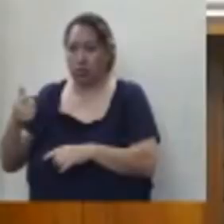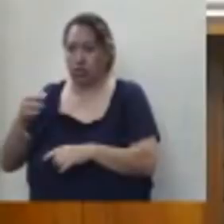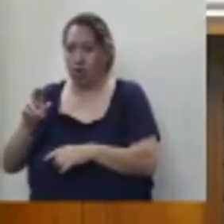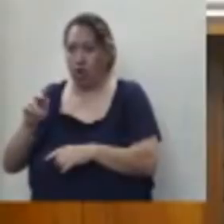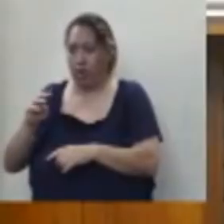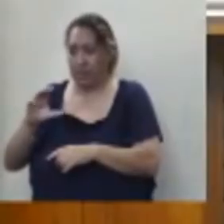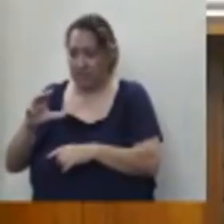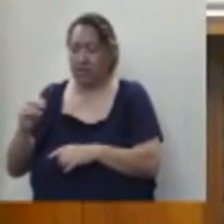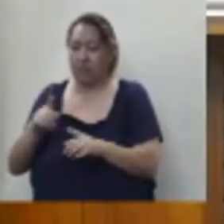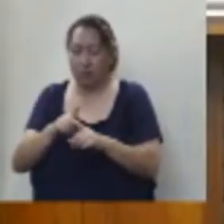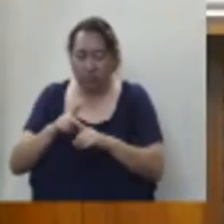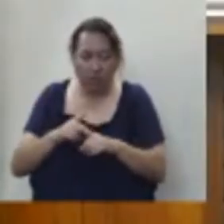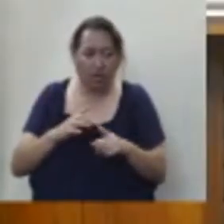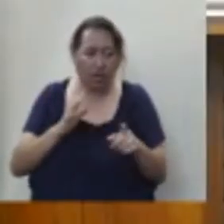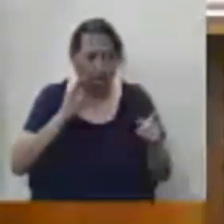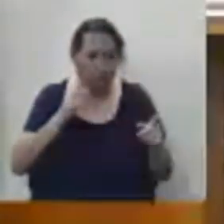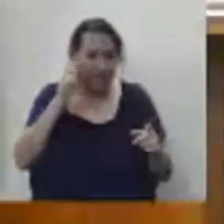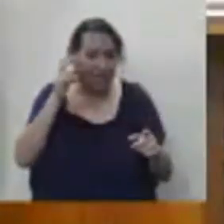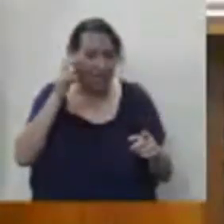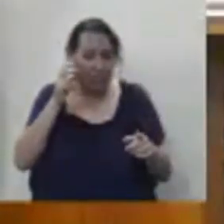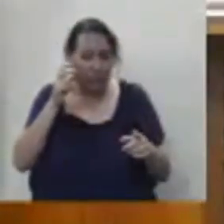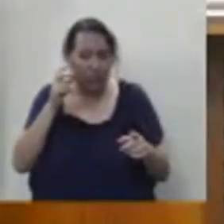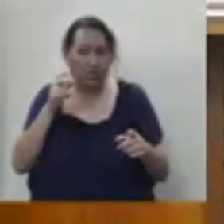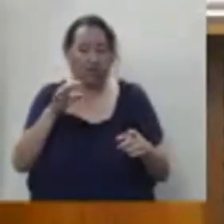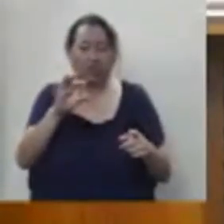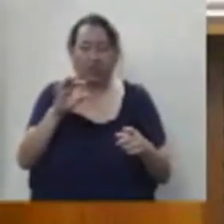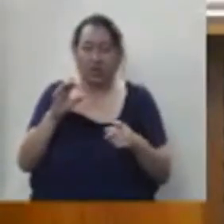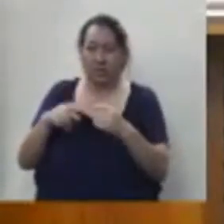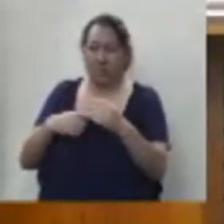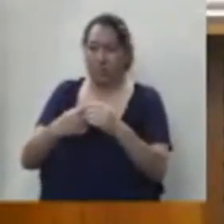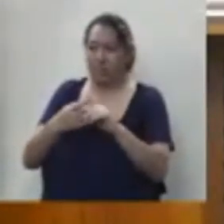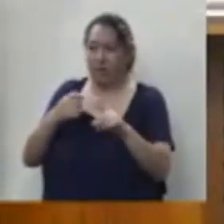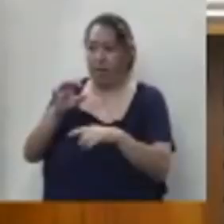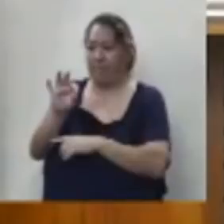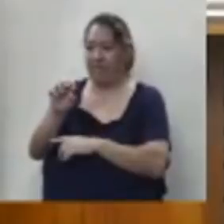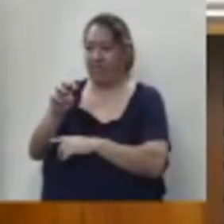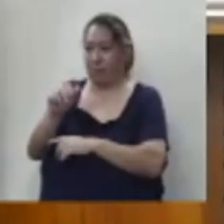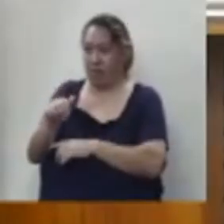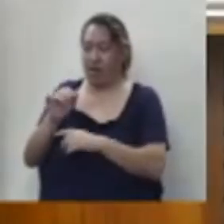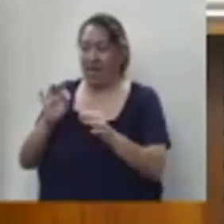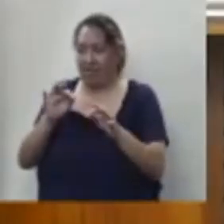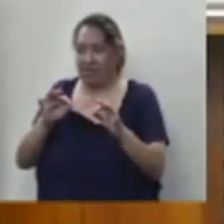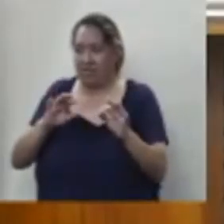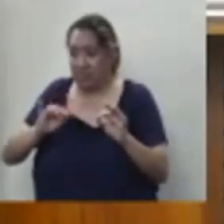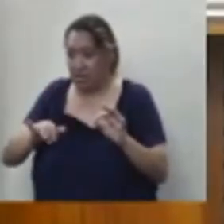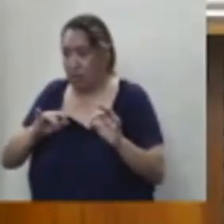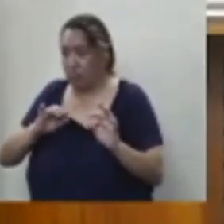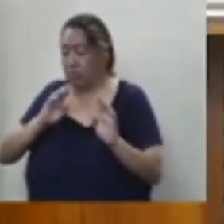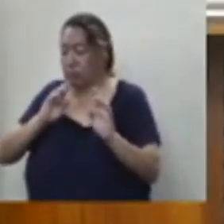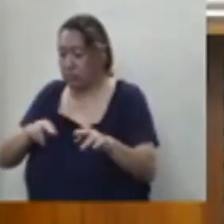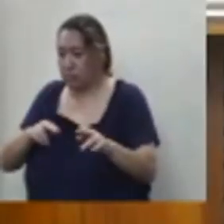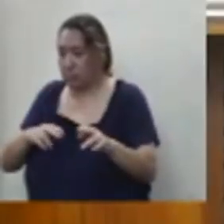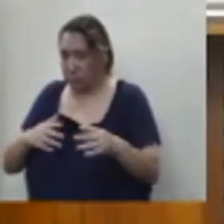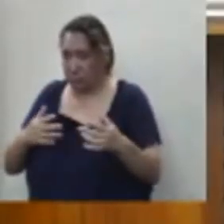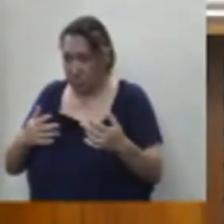hearing shortly if that request has been granted. In addition to that, we're increasing not only the